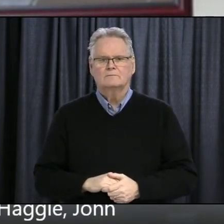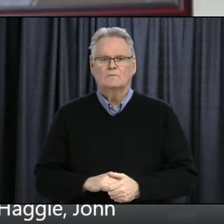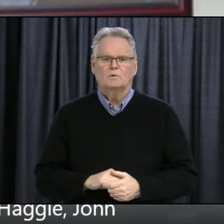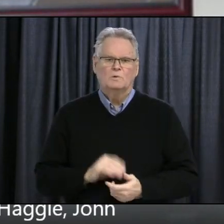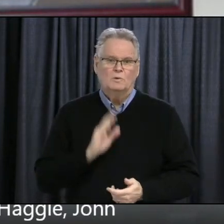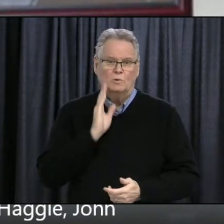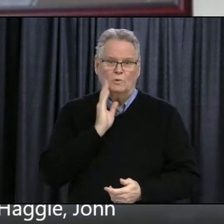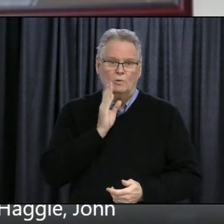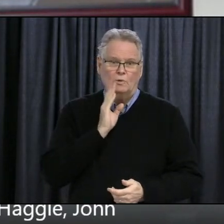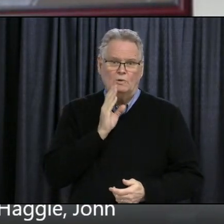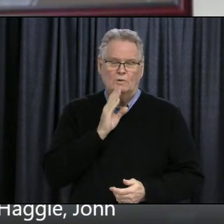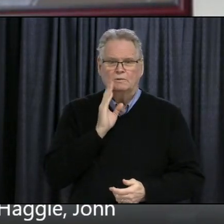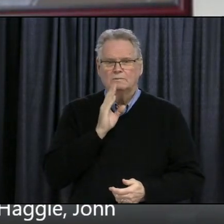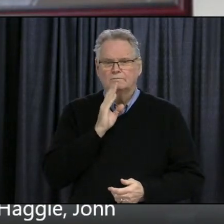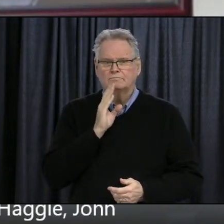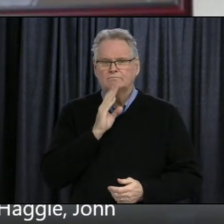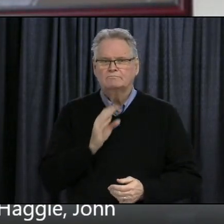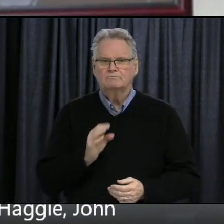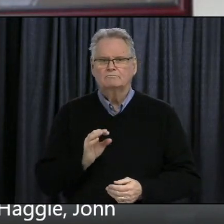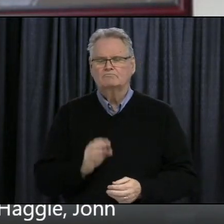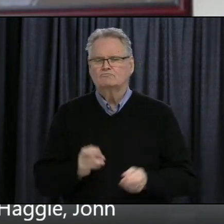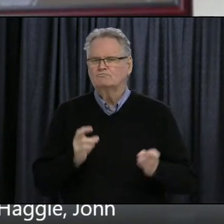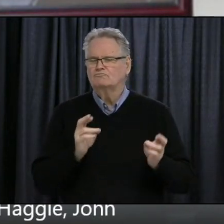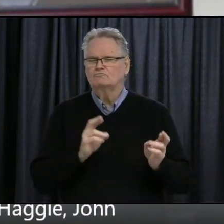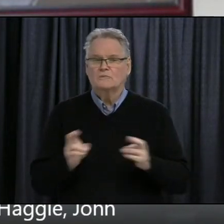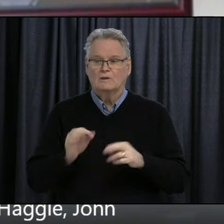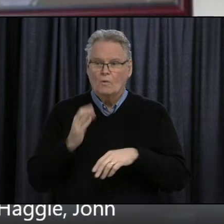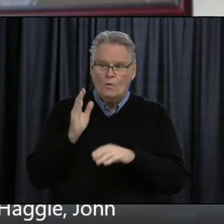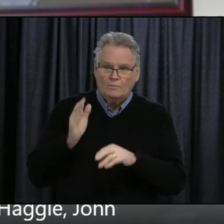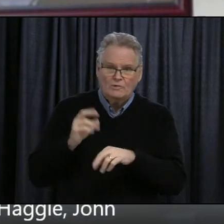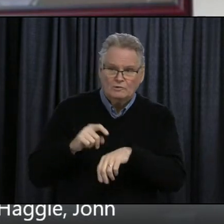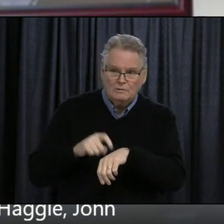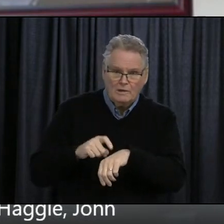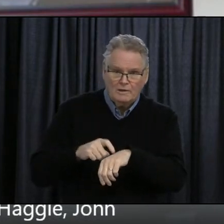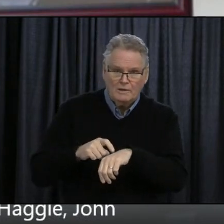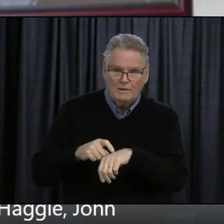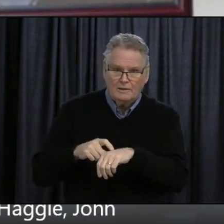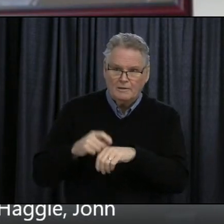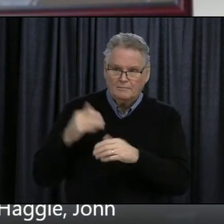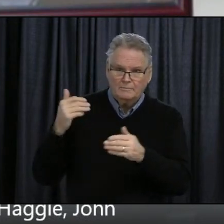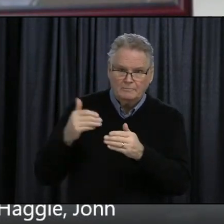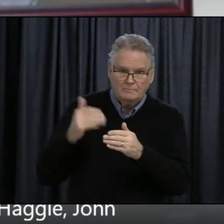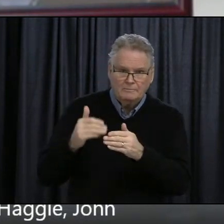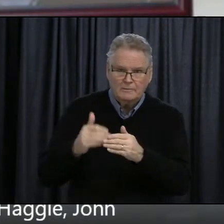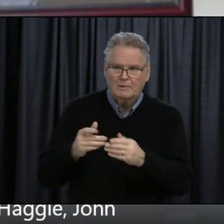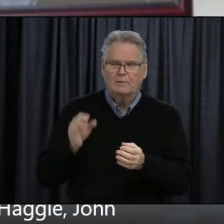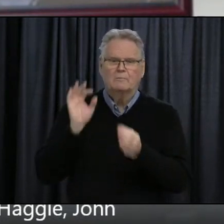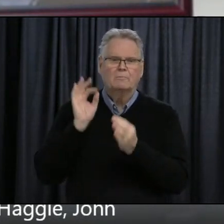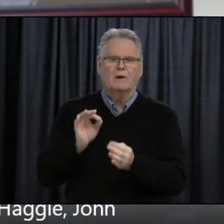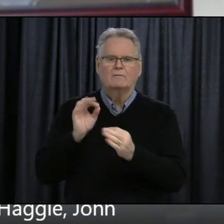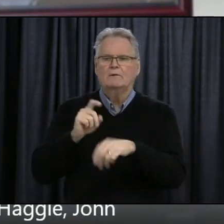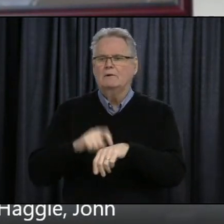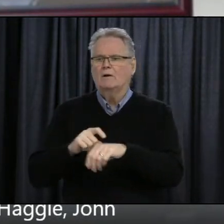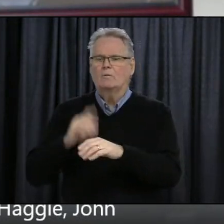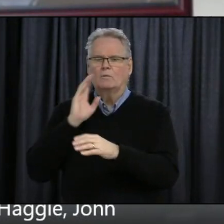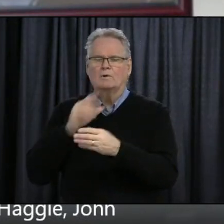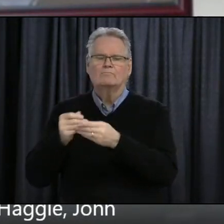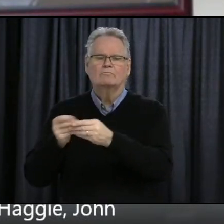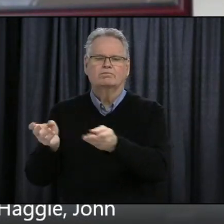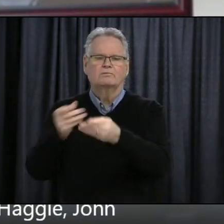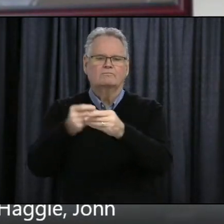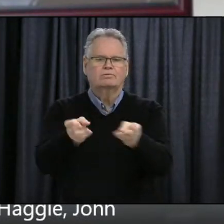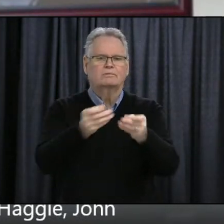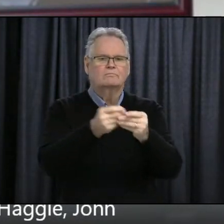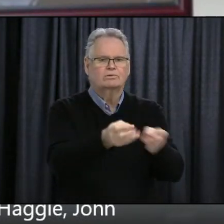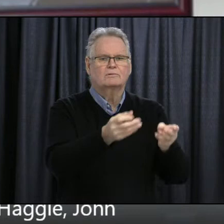us, we should be in a different situation, because my understanding is at that point, both Pfizer and Moderna will have ramped up their production